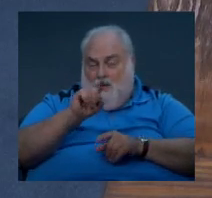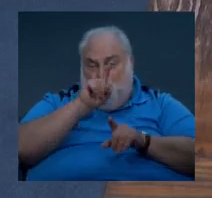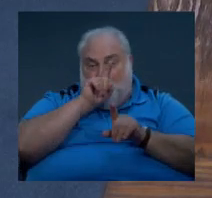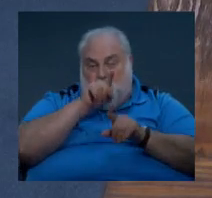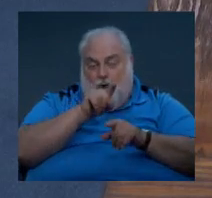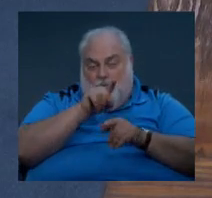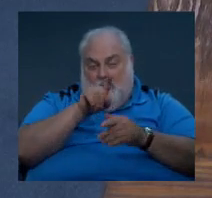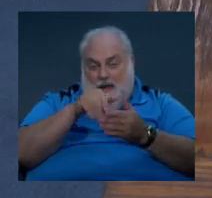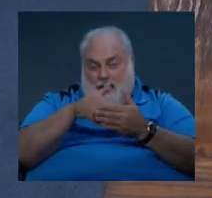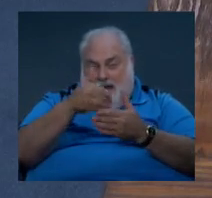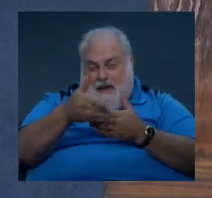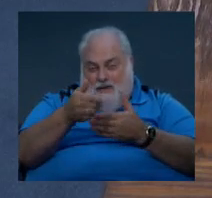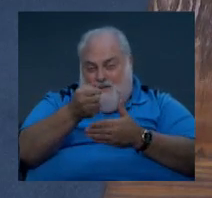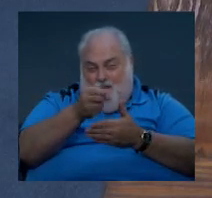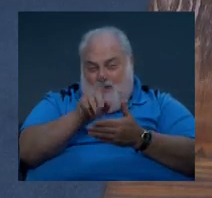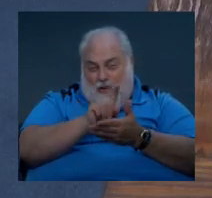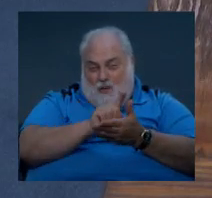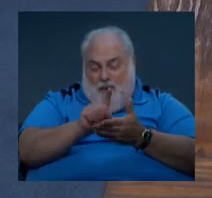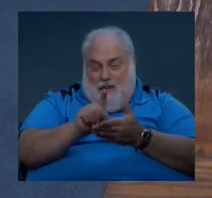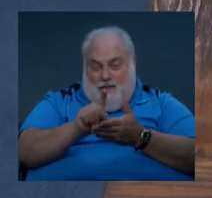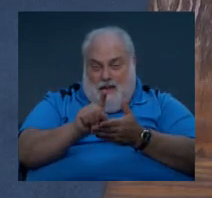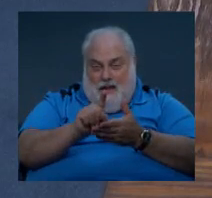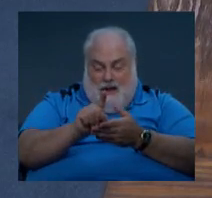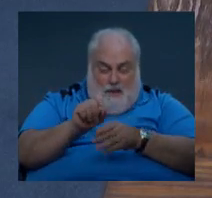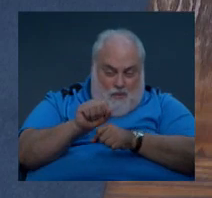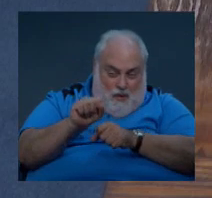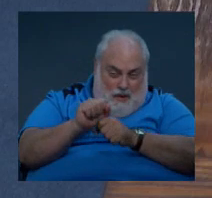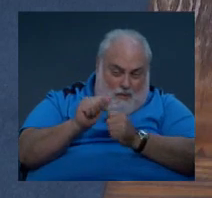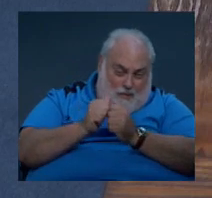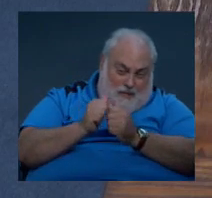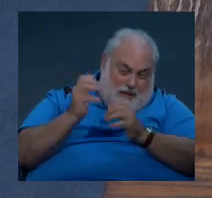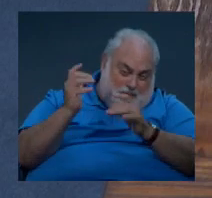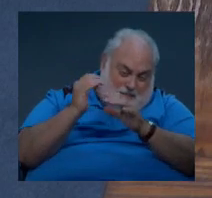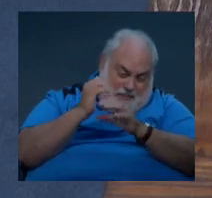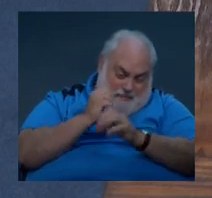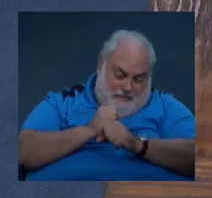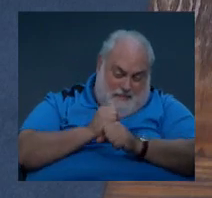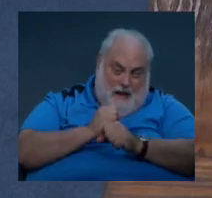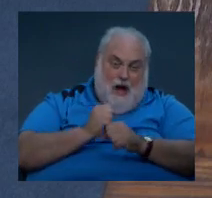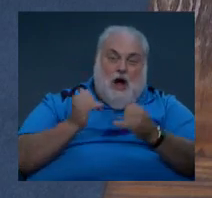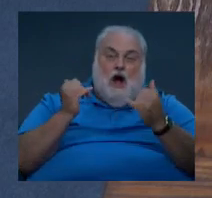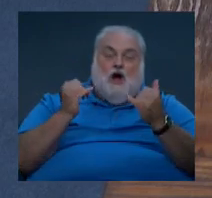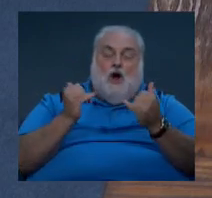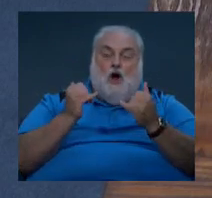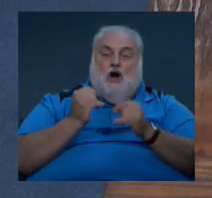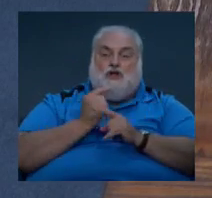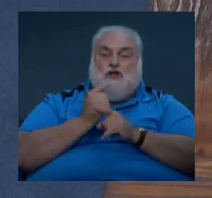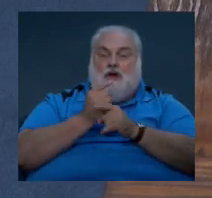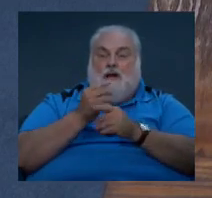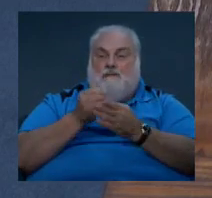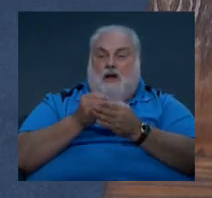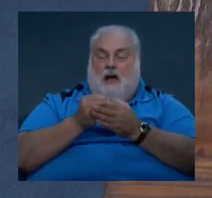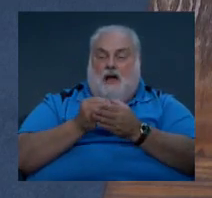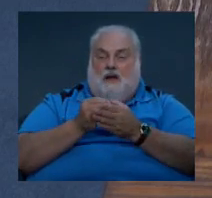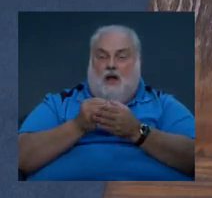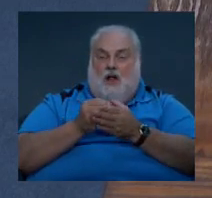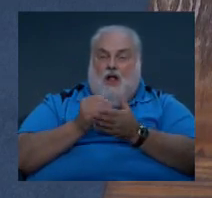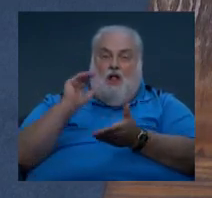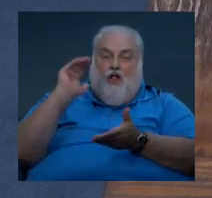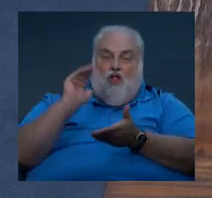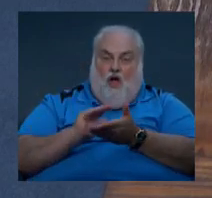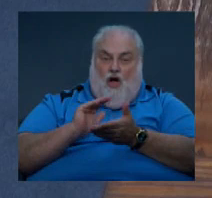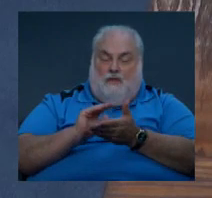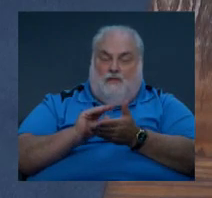weeks. I'm in the process of working with the auditors to wrap it up. Our current general fund loss for the